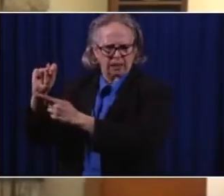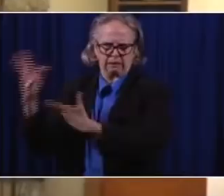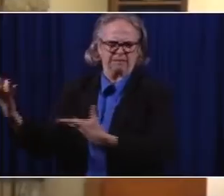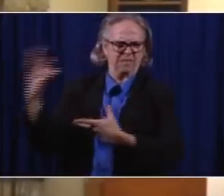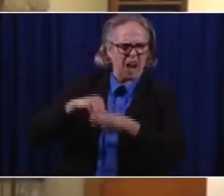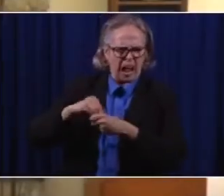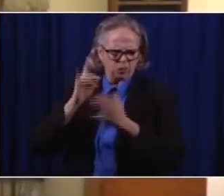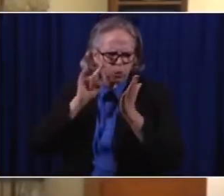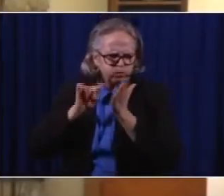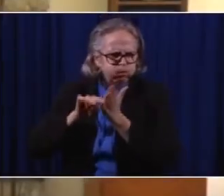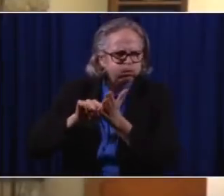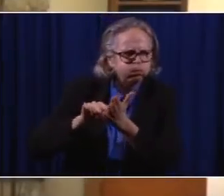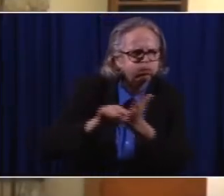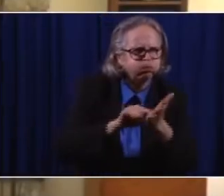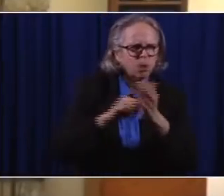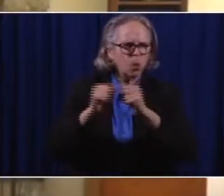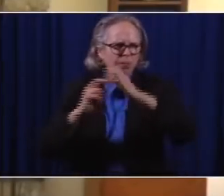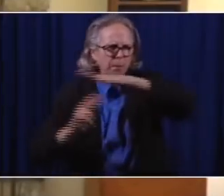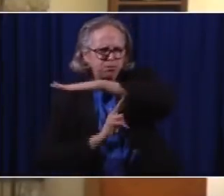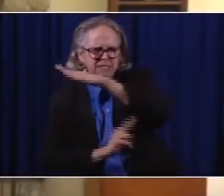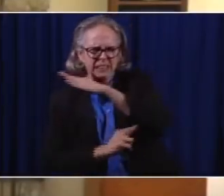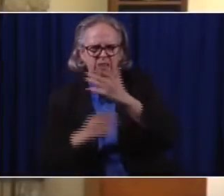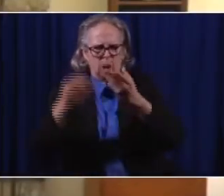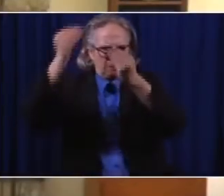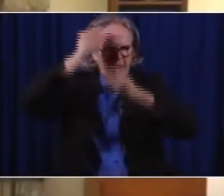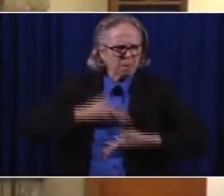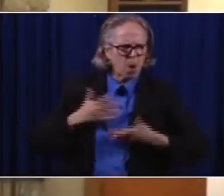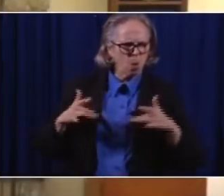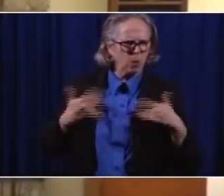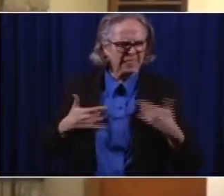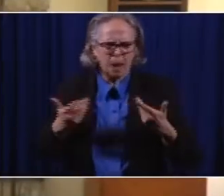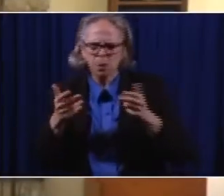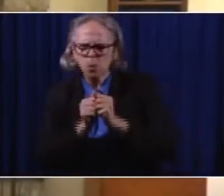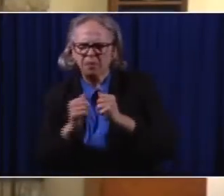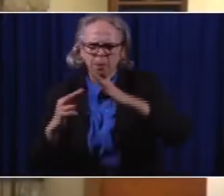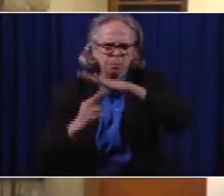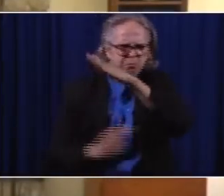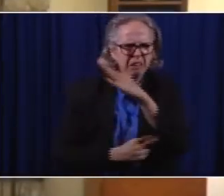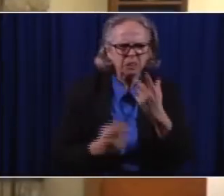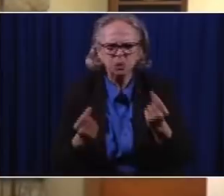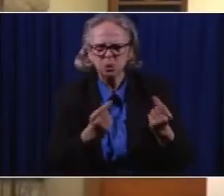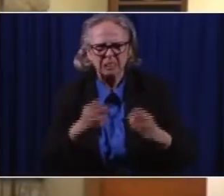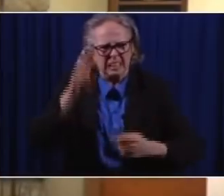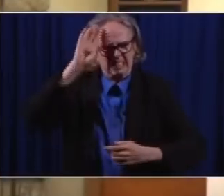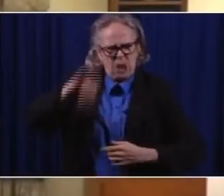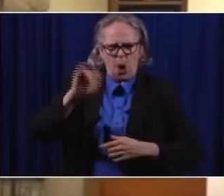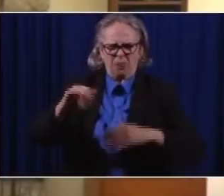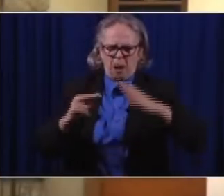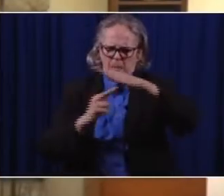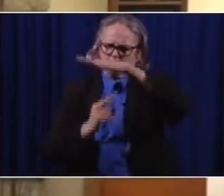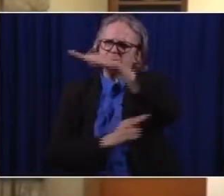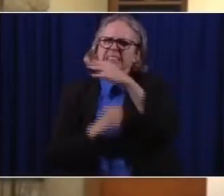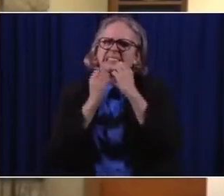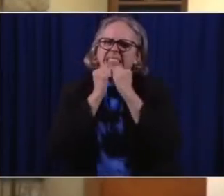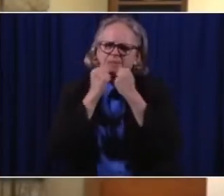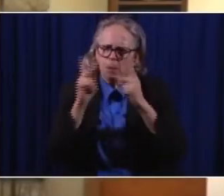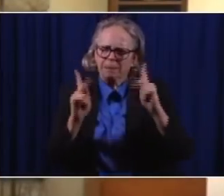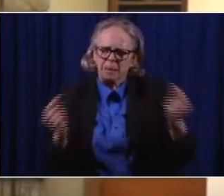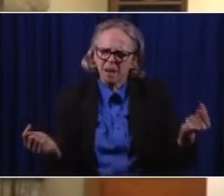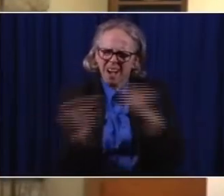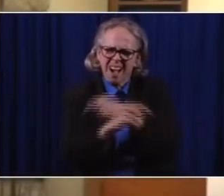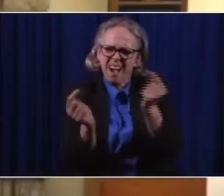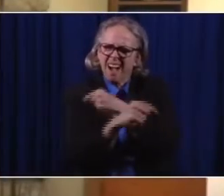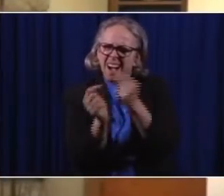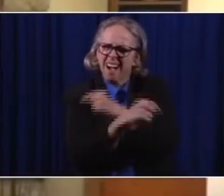with. We know the importance of this bridge and getting it back up, but we also are dedicated, both